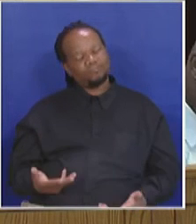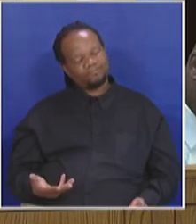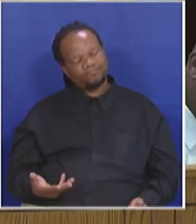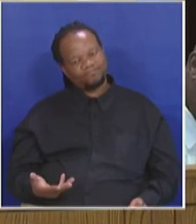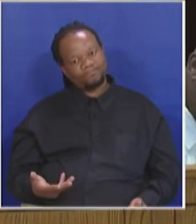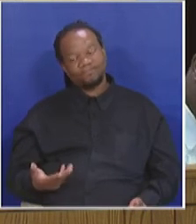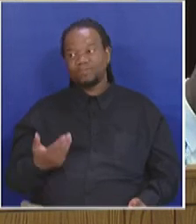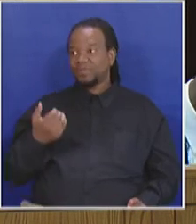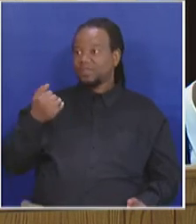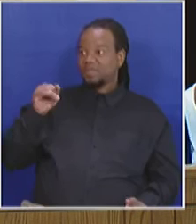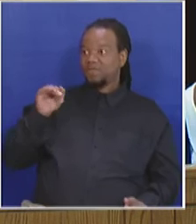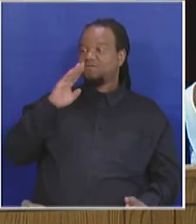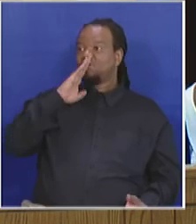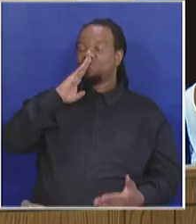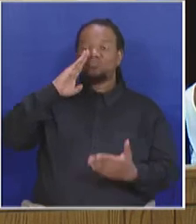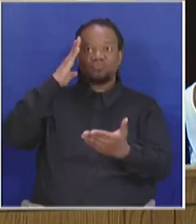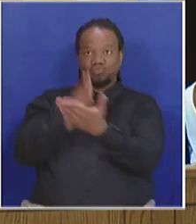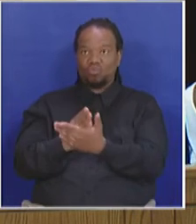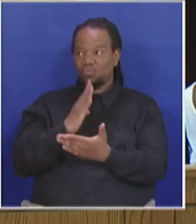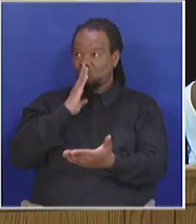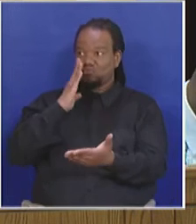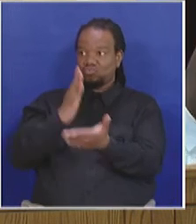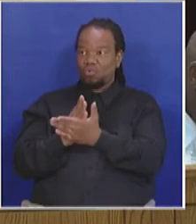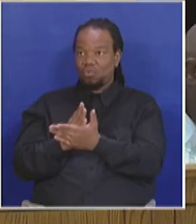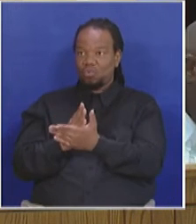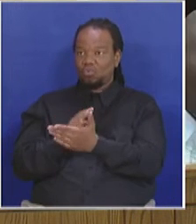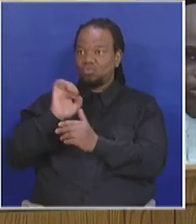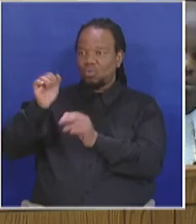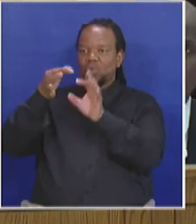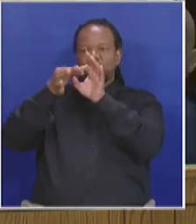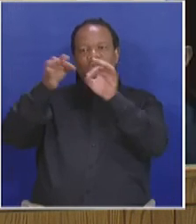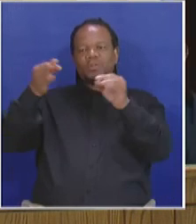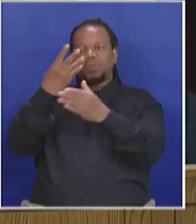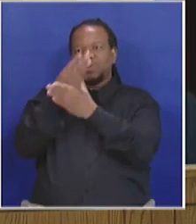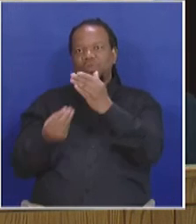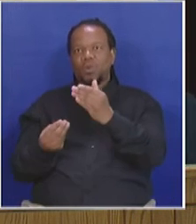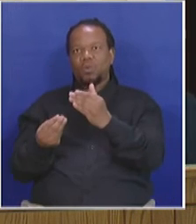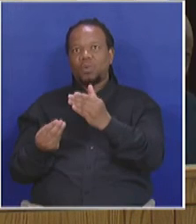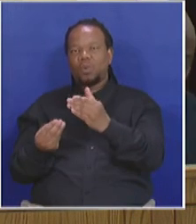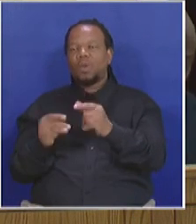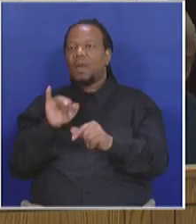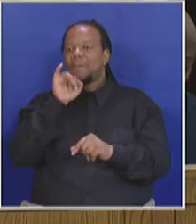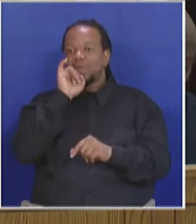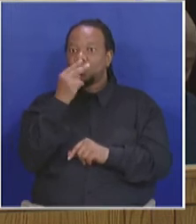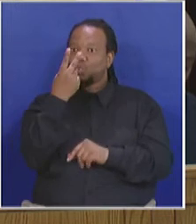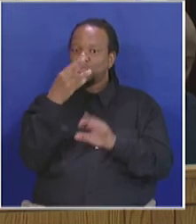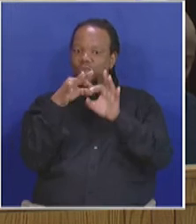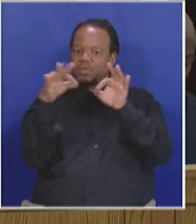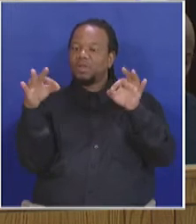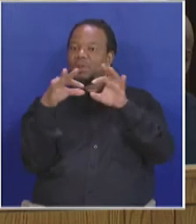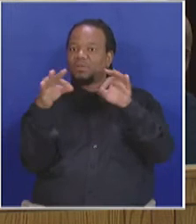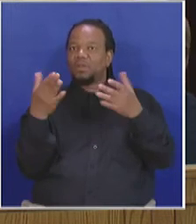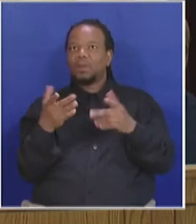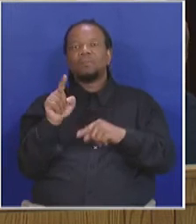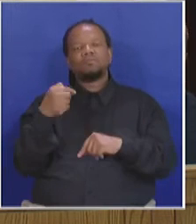If you are sure that you are not withdrawing the statement, these two statements you have made, I have